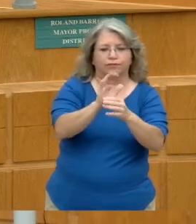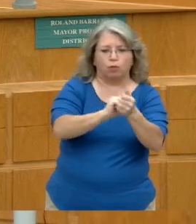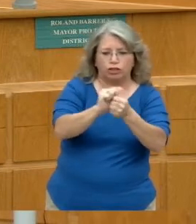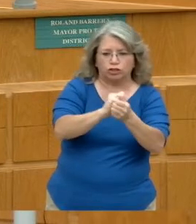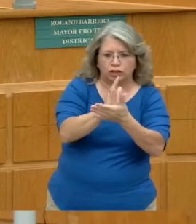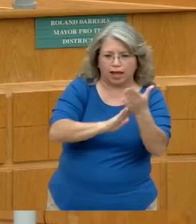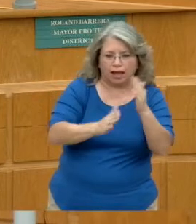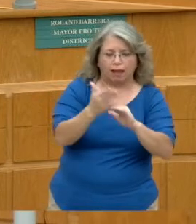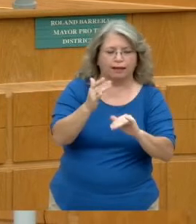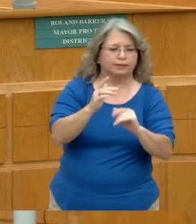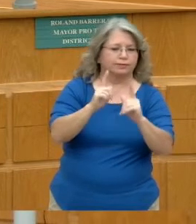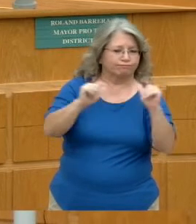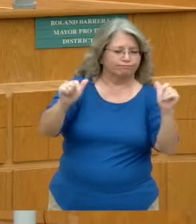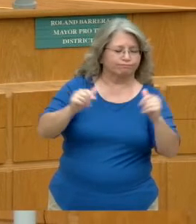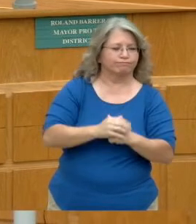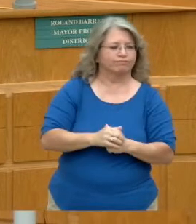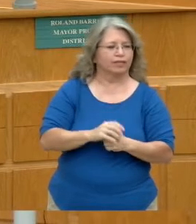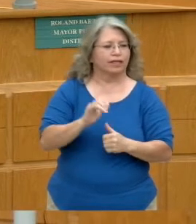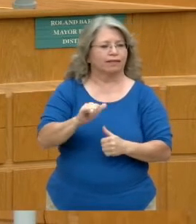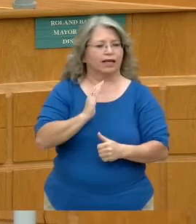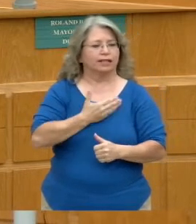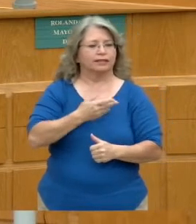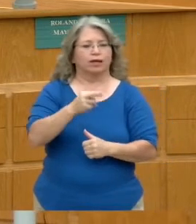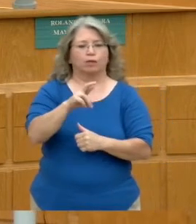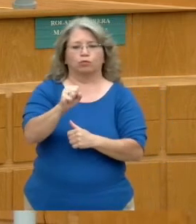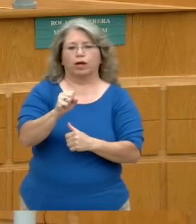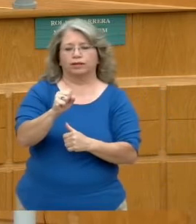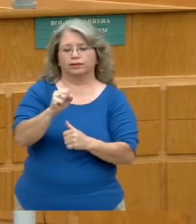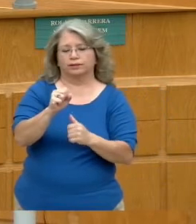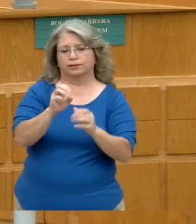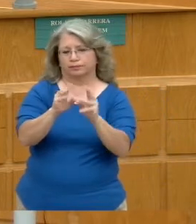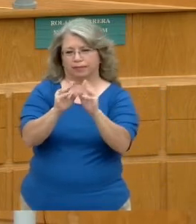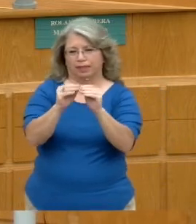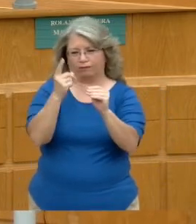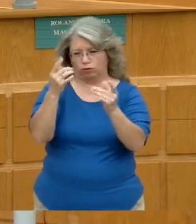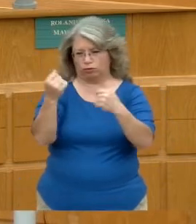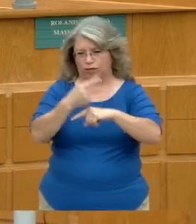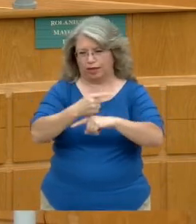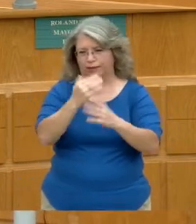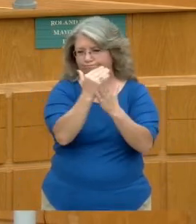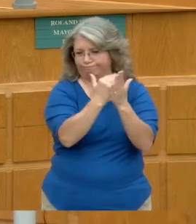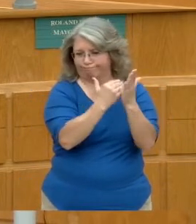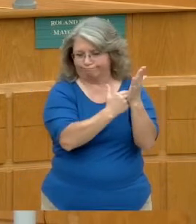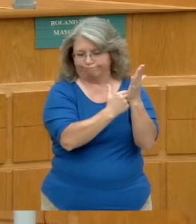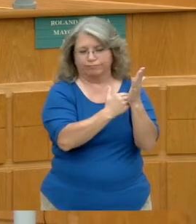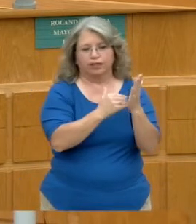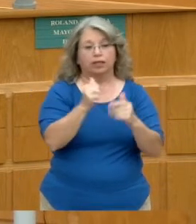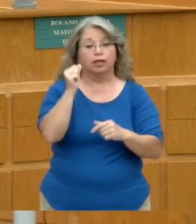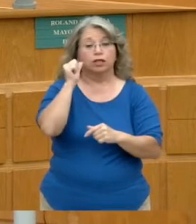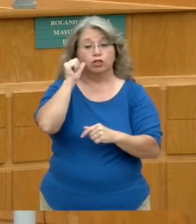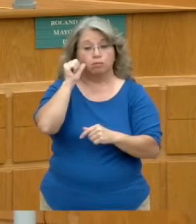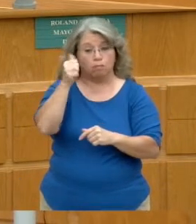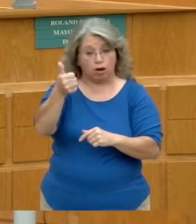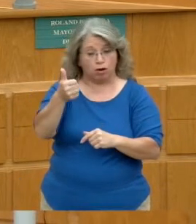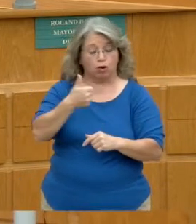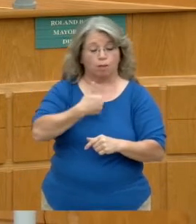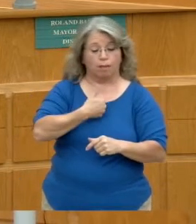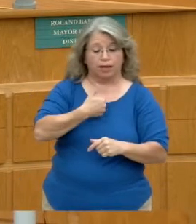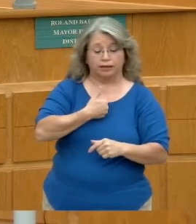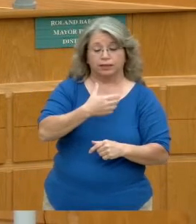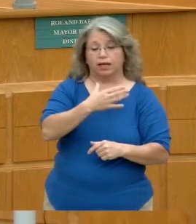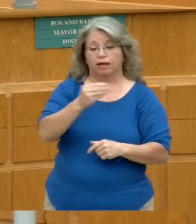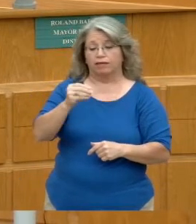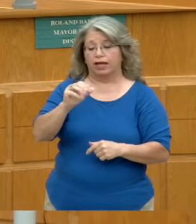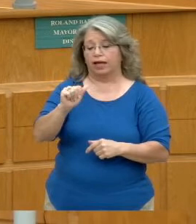so that'll be our press event for today. There's just three of us, and tomorrow we'll have myself, Annette, and Texas